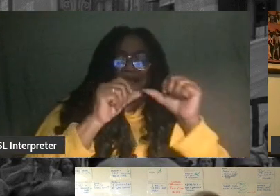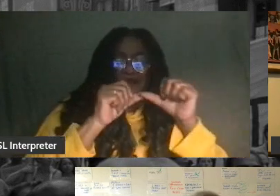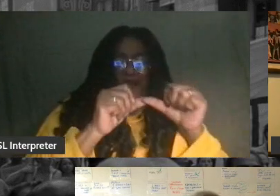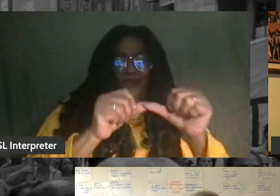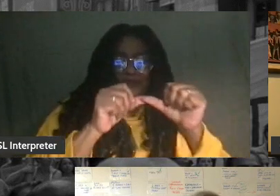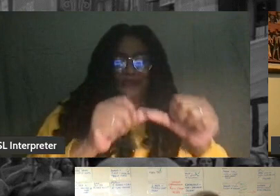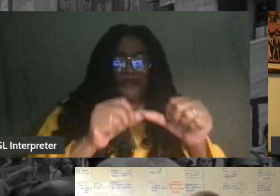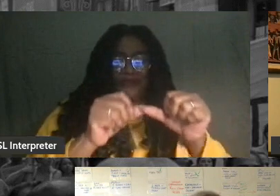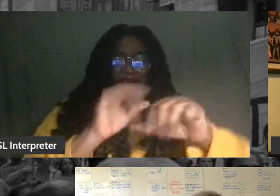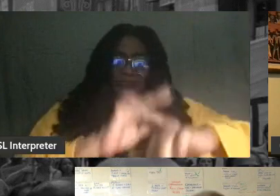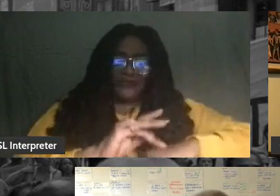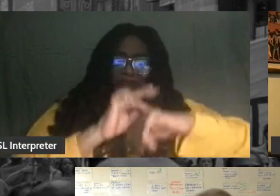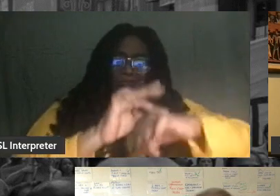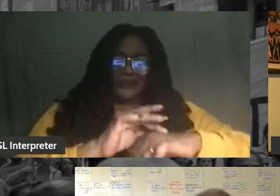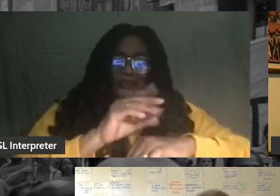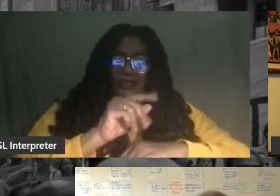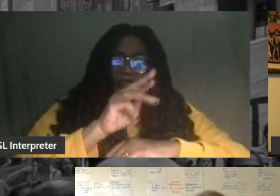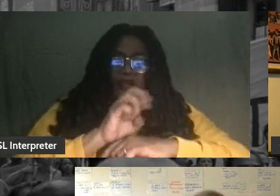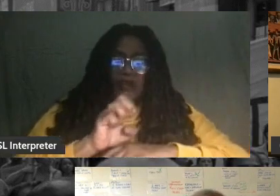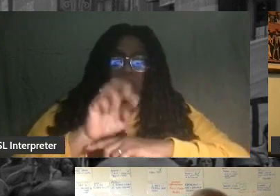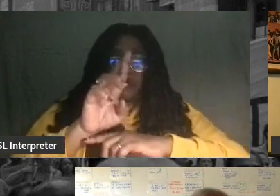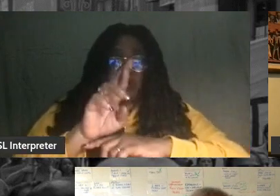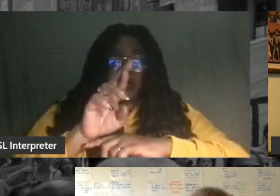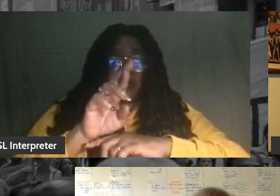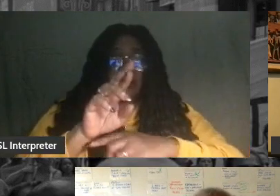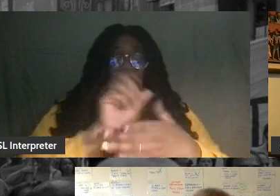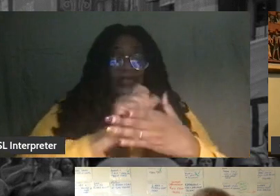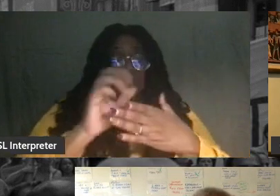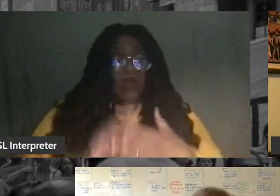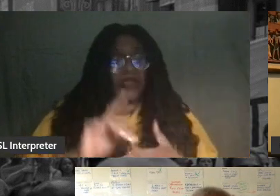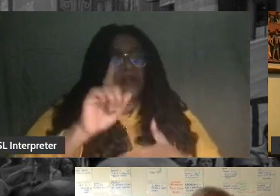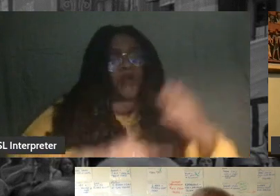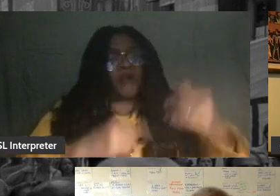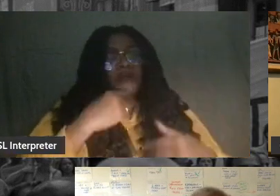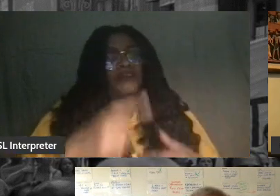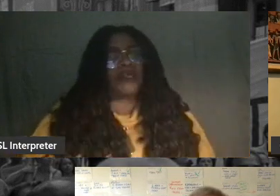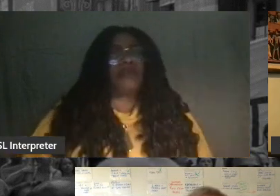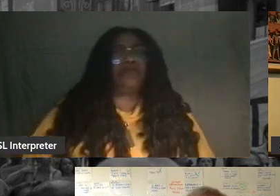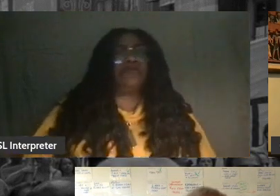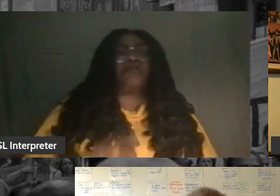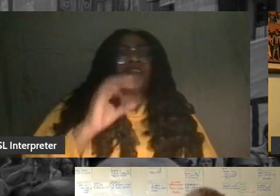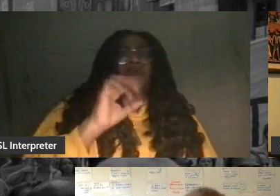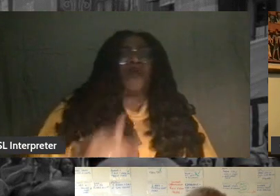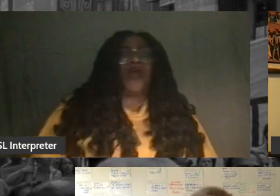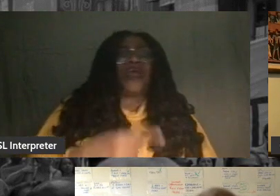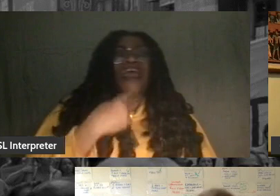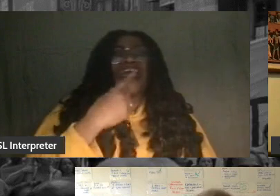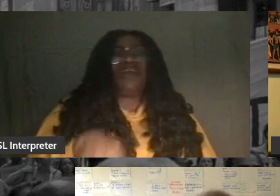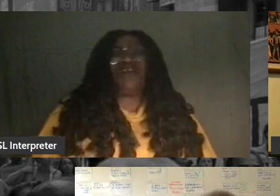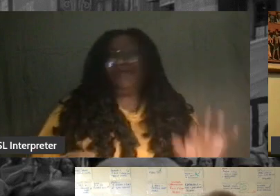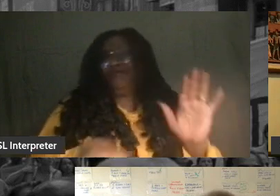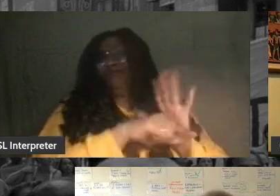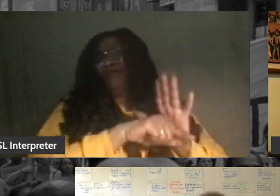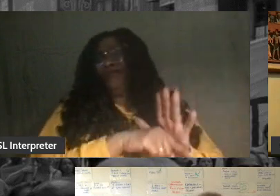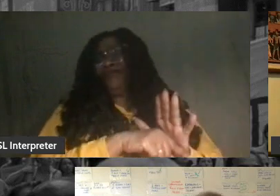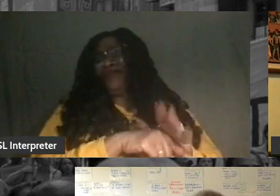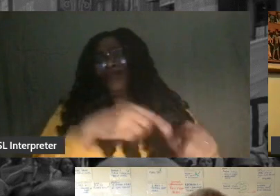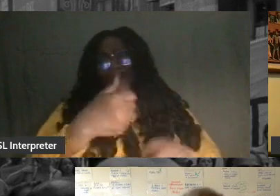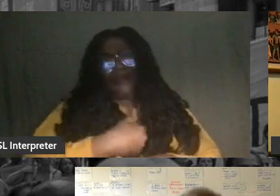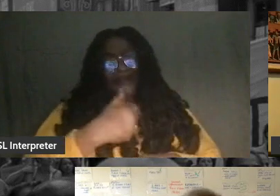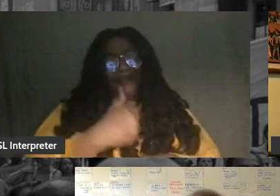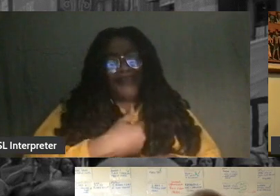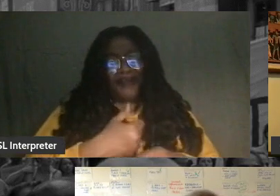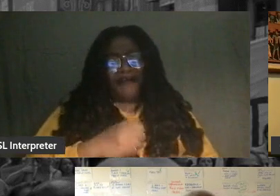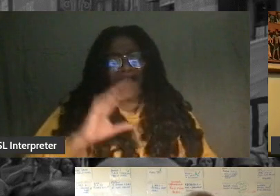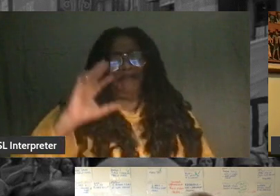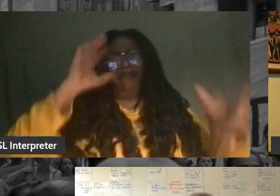to share with them? Well, I guess it would be just to say that having delusional self-belief in your